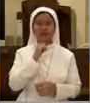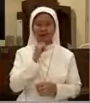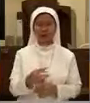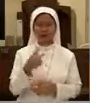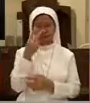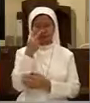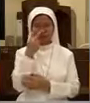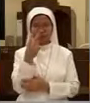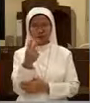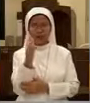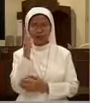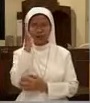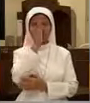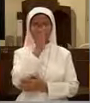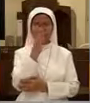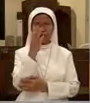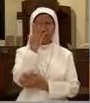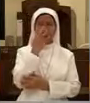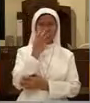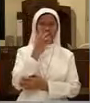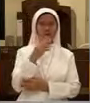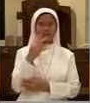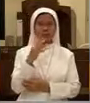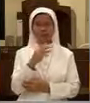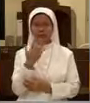mukhang aburido, hindi lahat